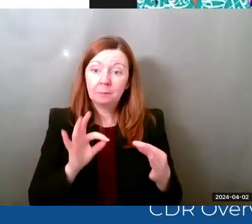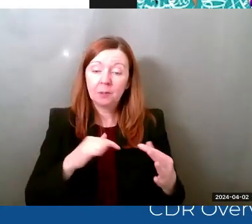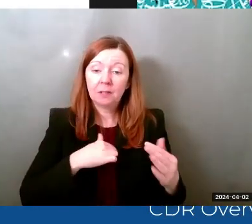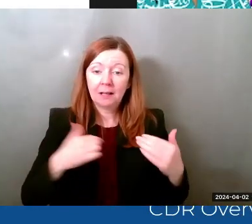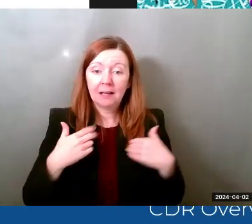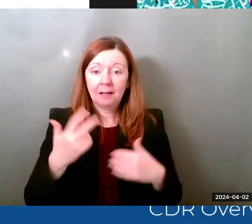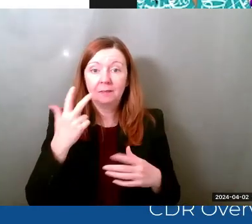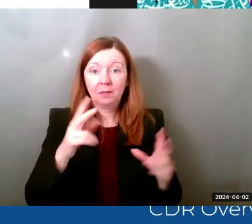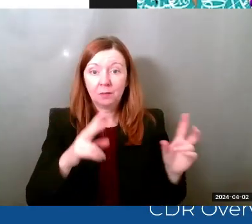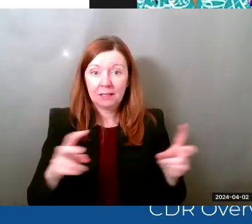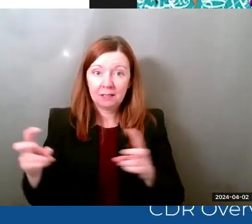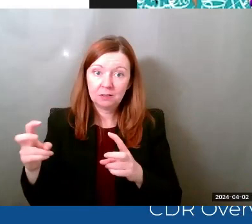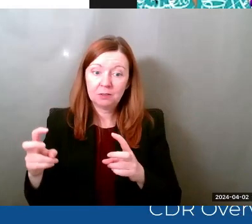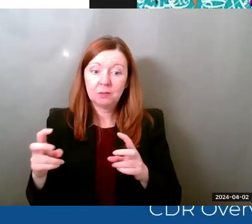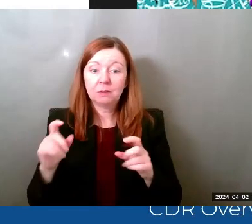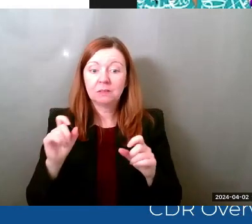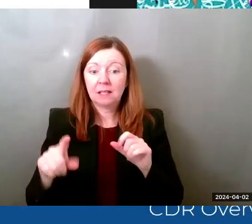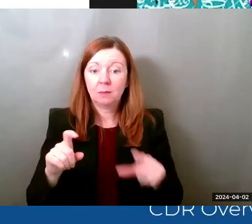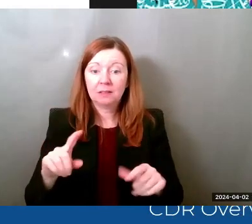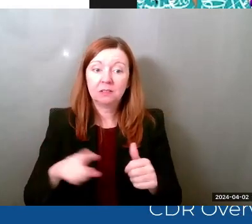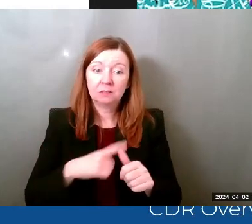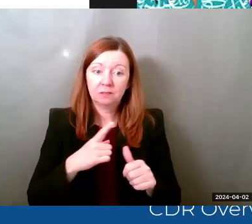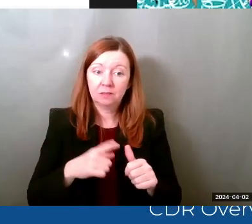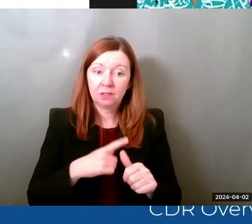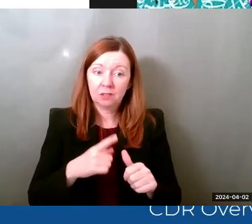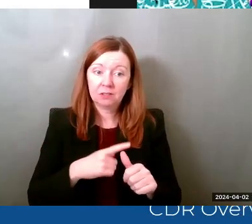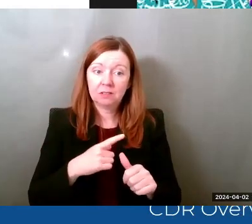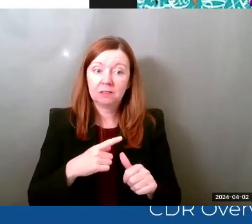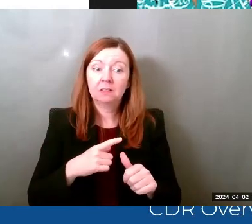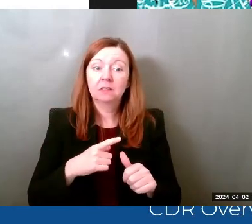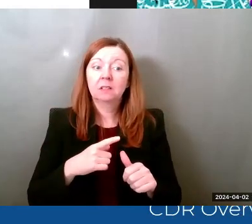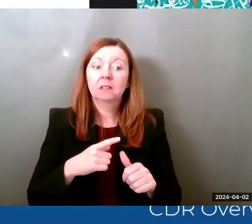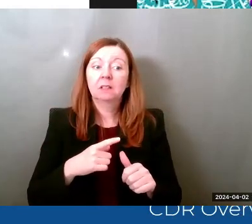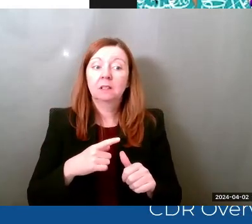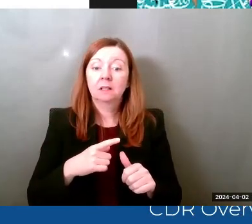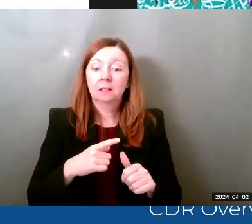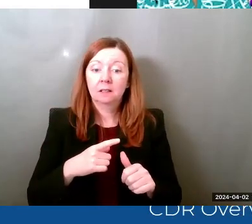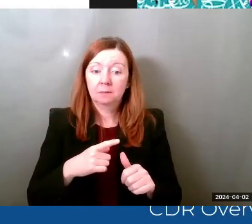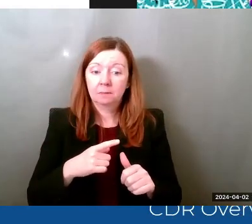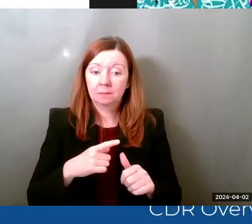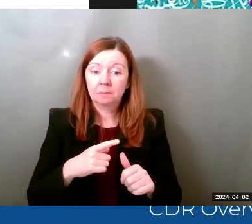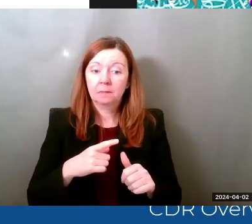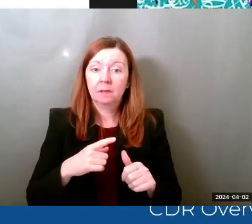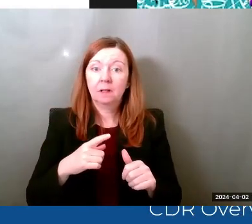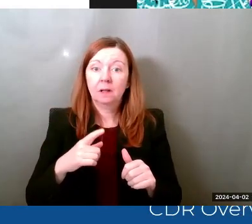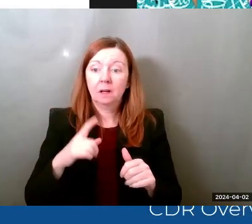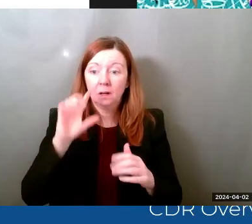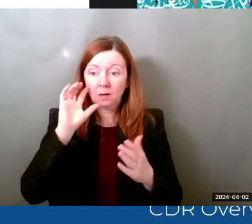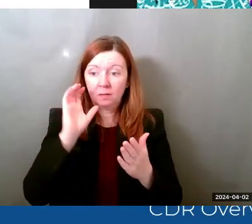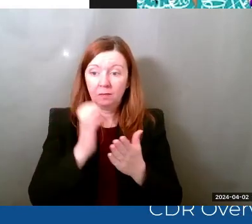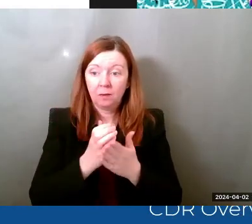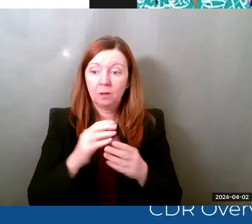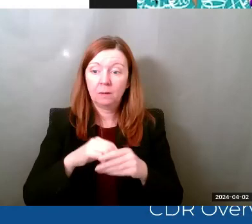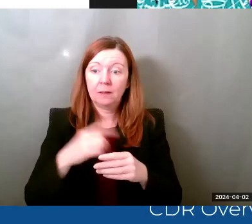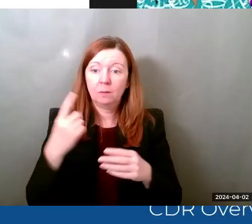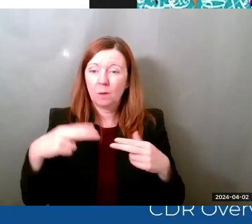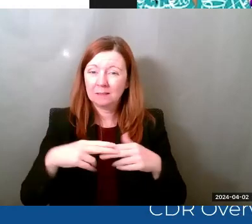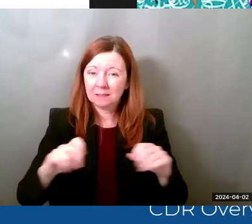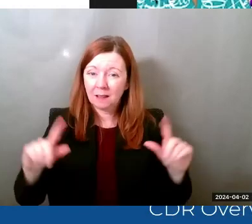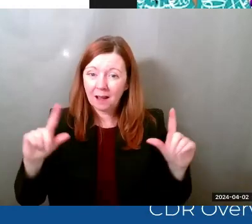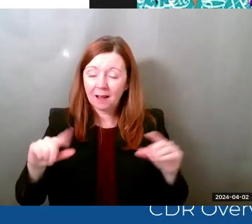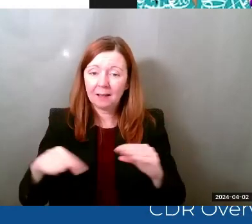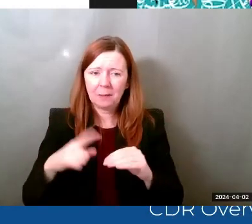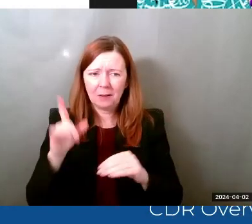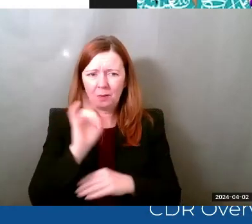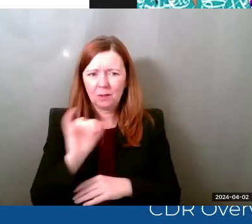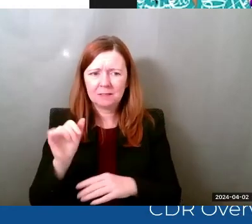3 issues or questions. First, to build on Arnita's comment and also a photo that was in one of the slides about, looks